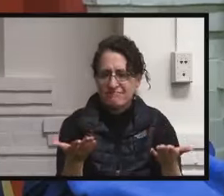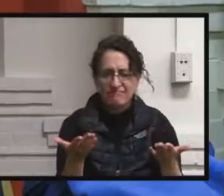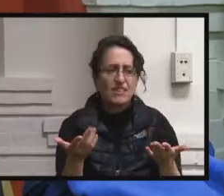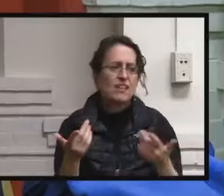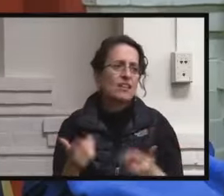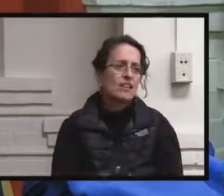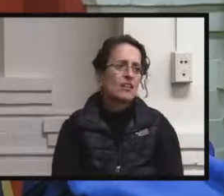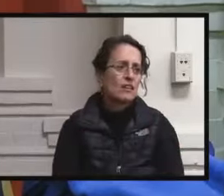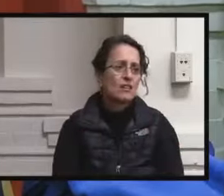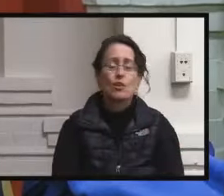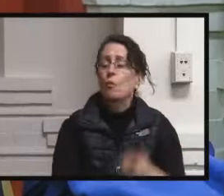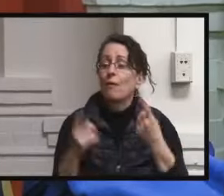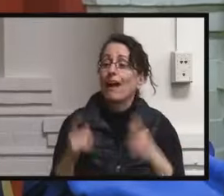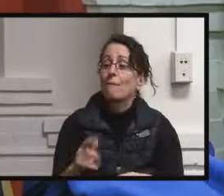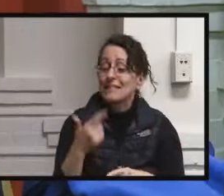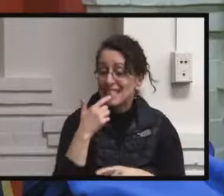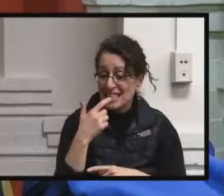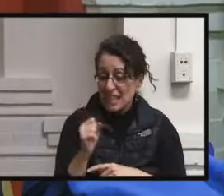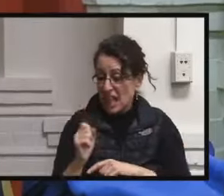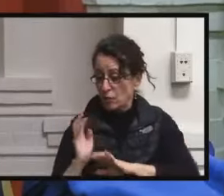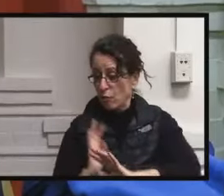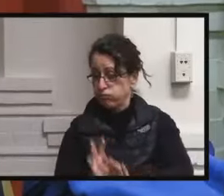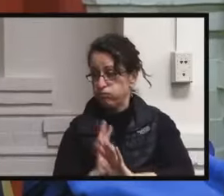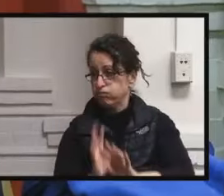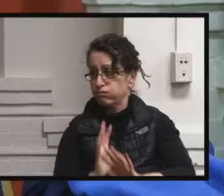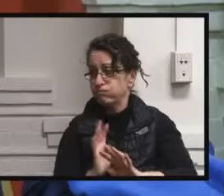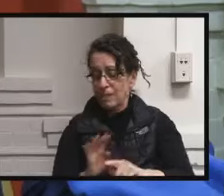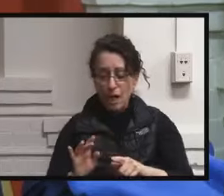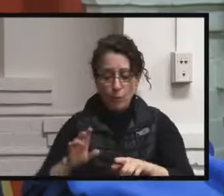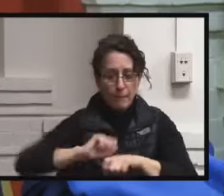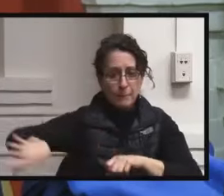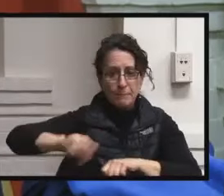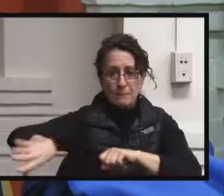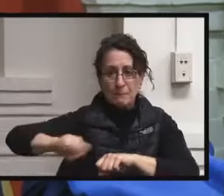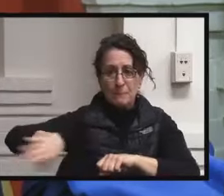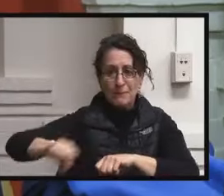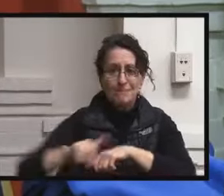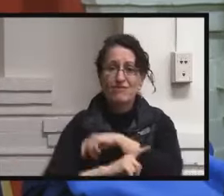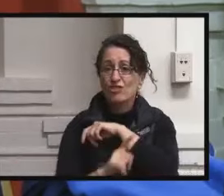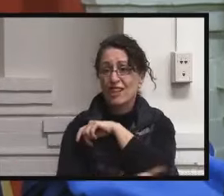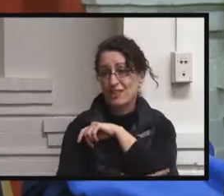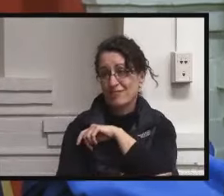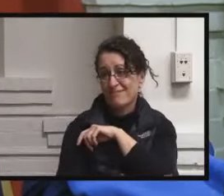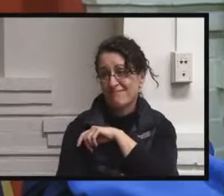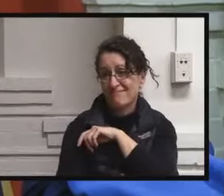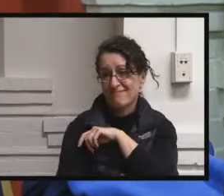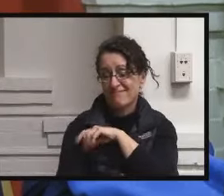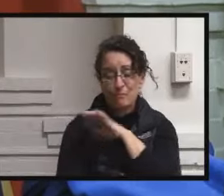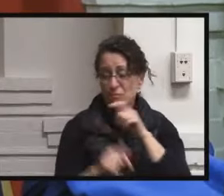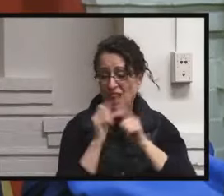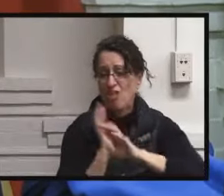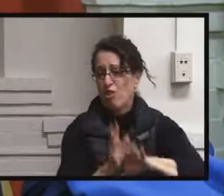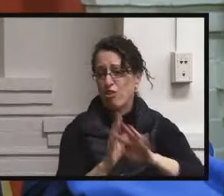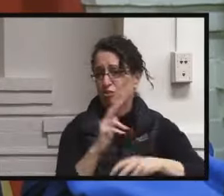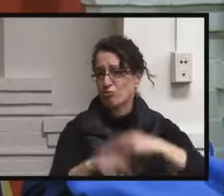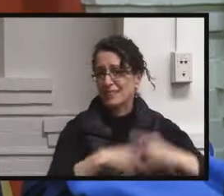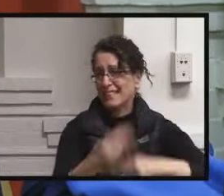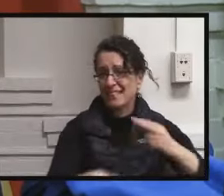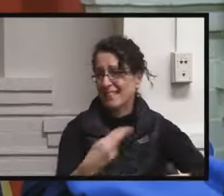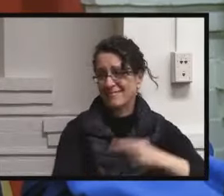pass through, pick them up real quickly, and throw them off to rubbish. And what that does is it allows us not to